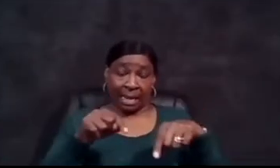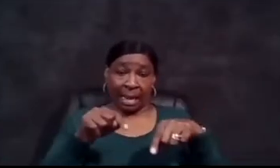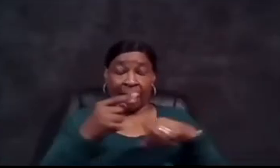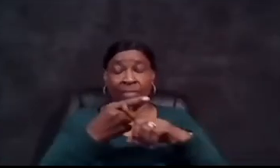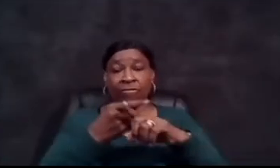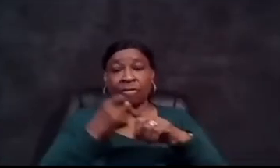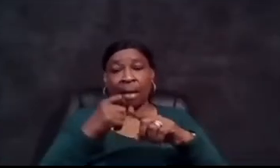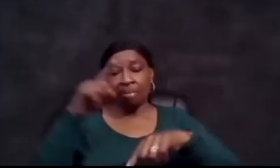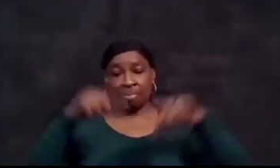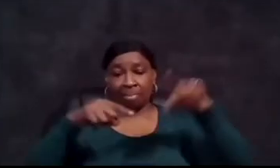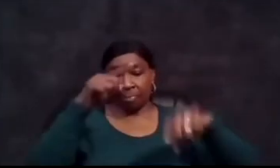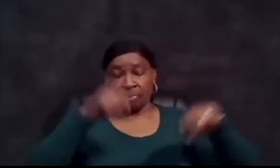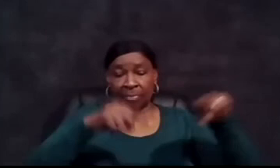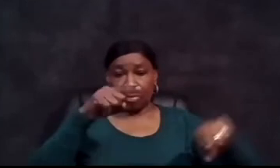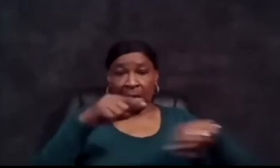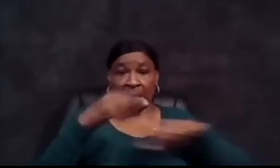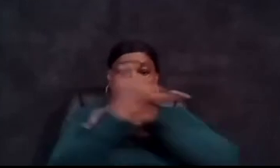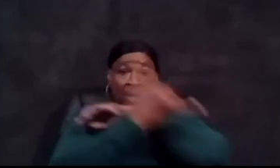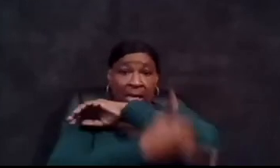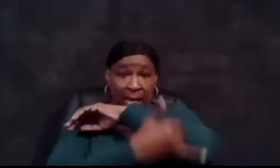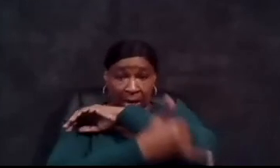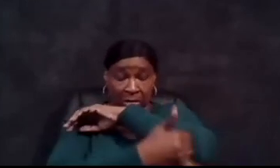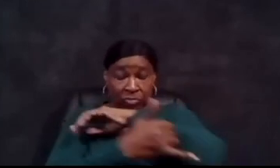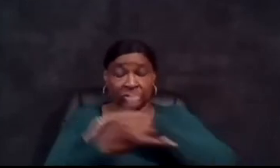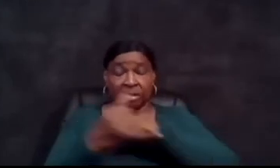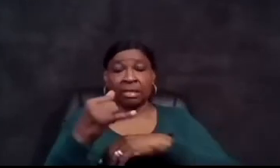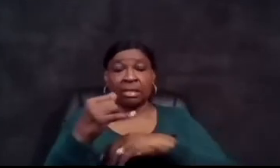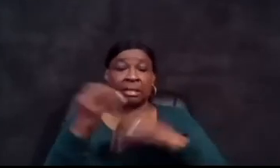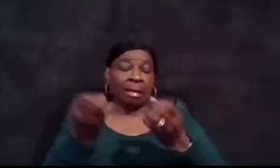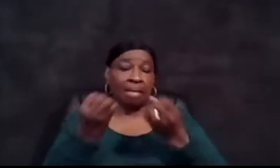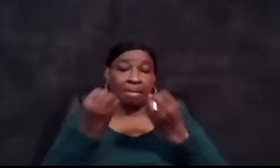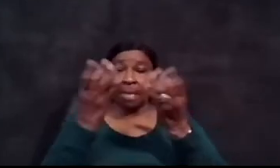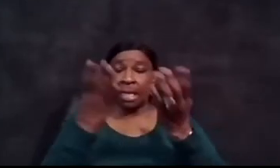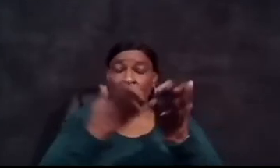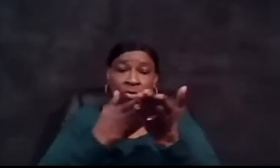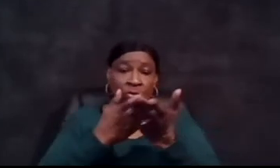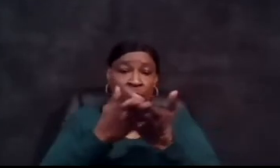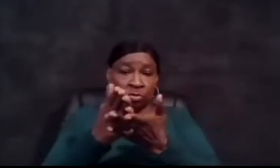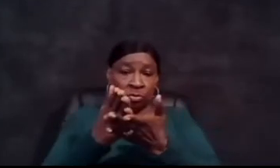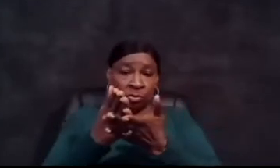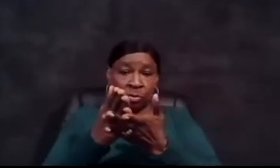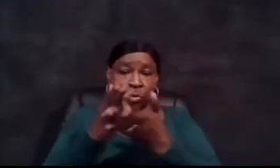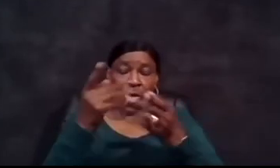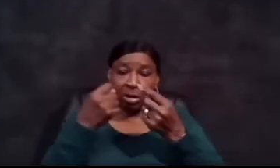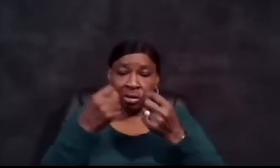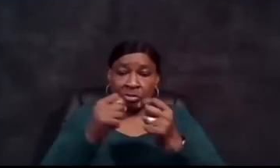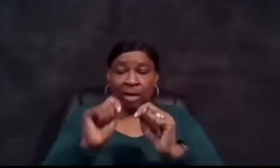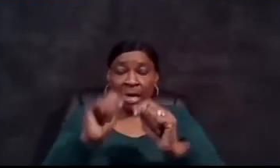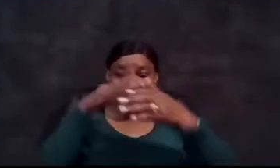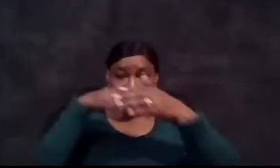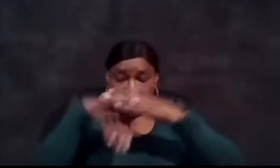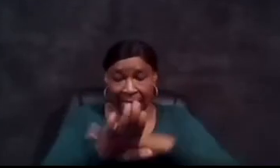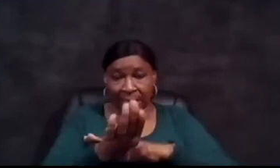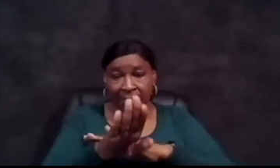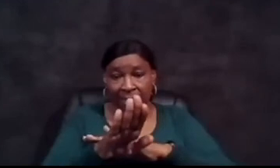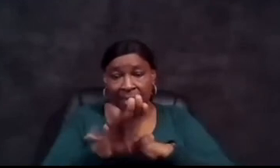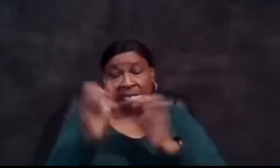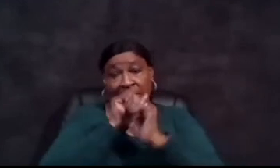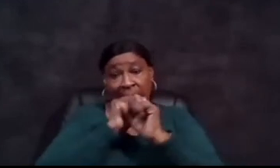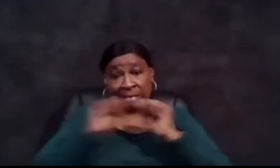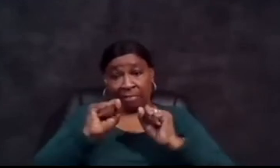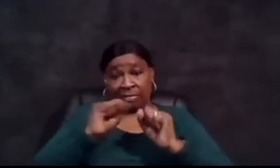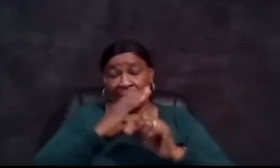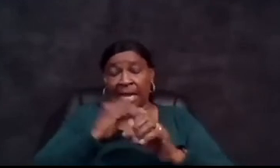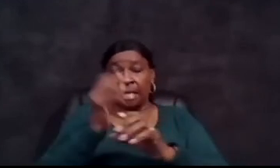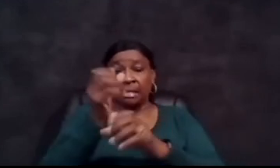many different countries, many through attempting to access asylum and get legal status, but